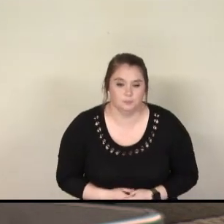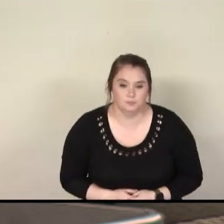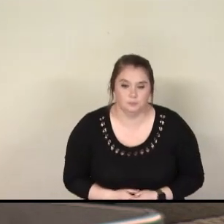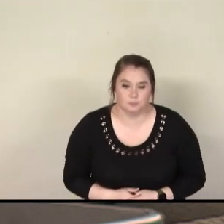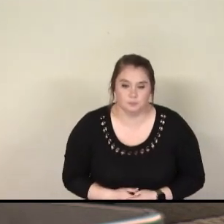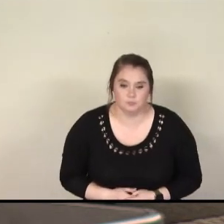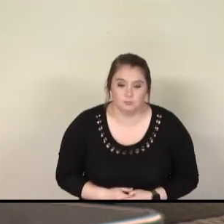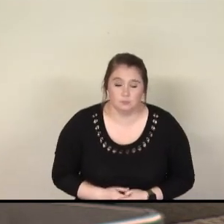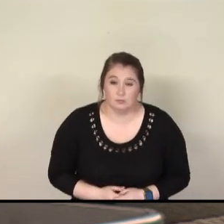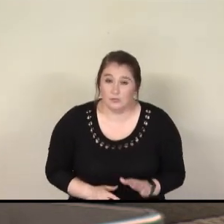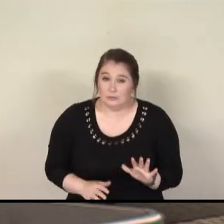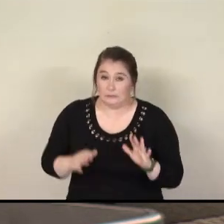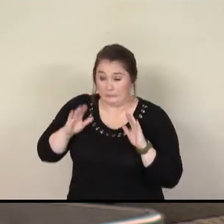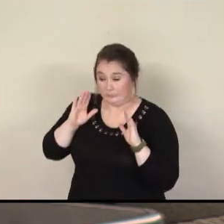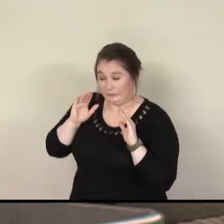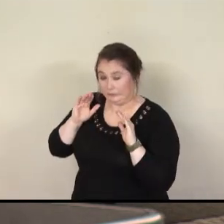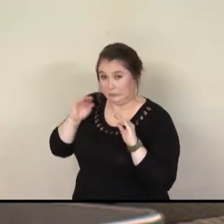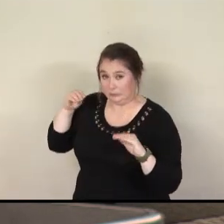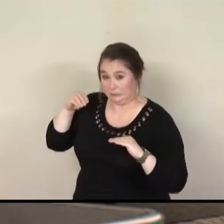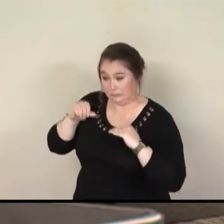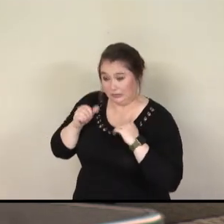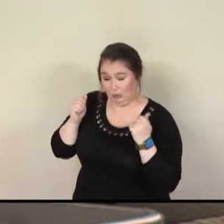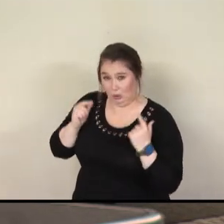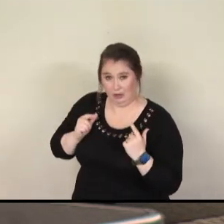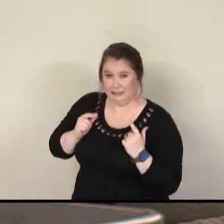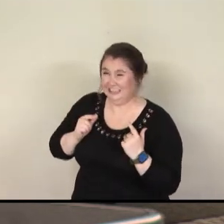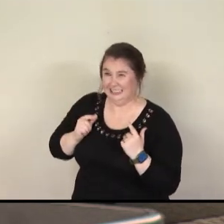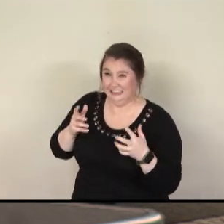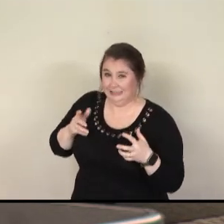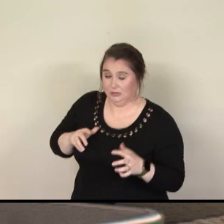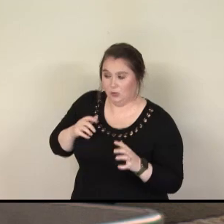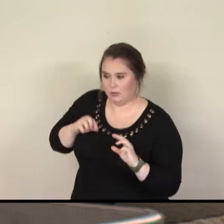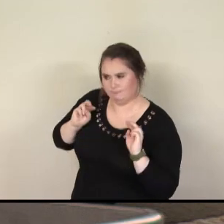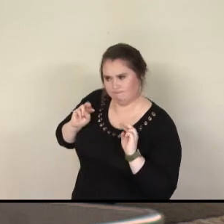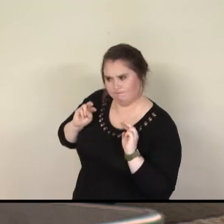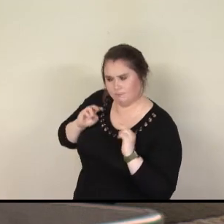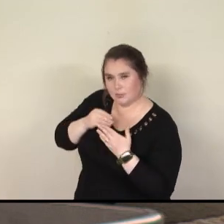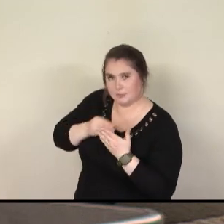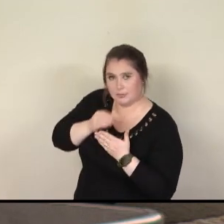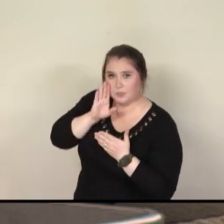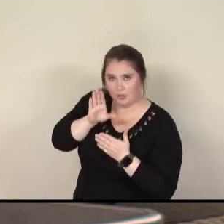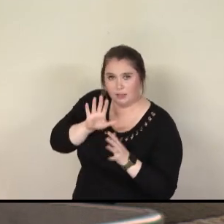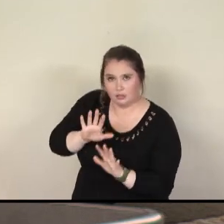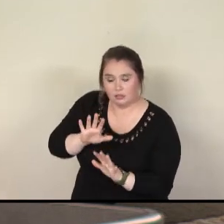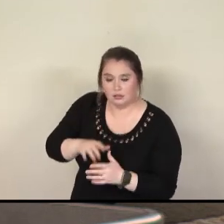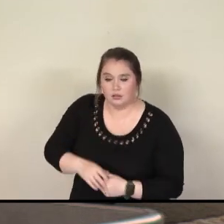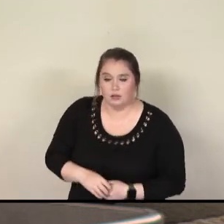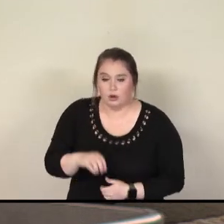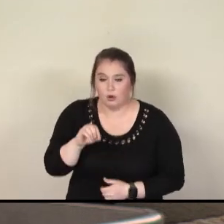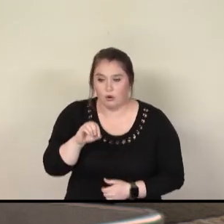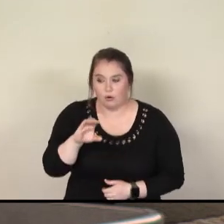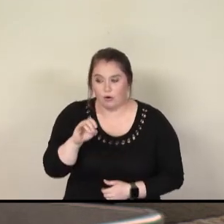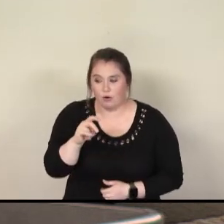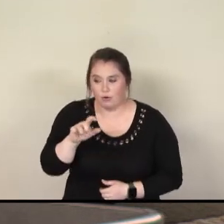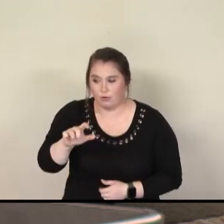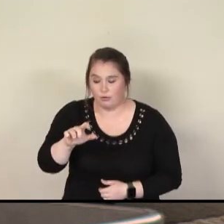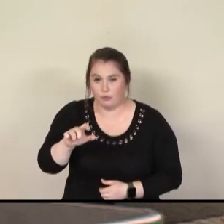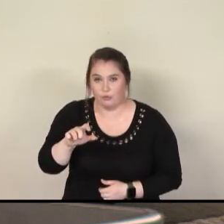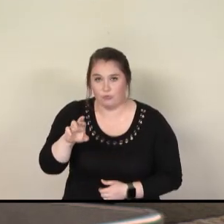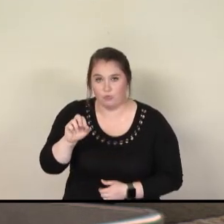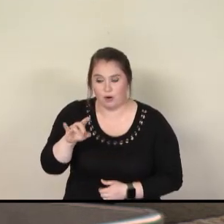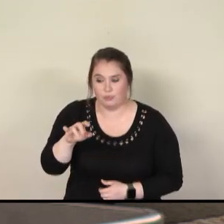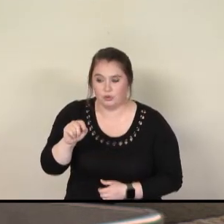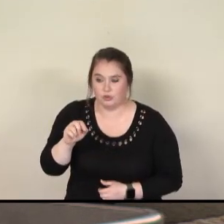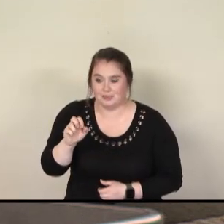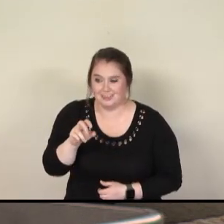We hope we won't spend it all. I mean, that's the goal. We are carefully watching this money. O'Connell Robertson is helping us carefully watch